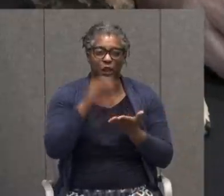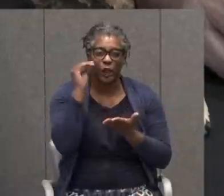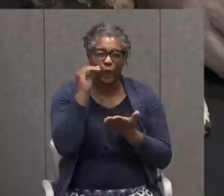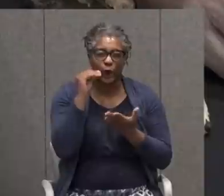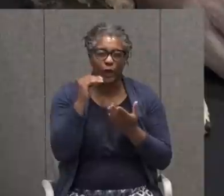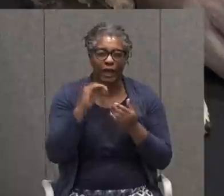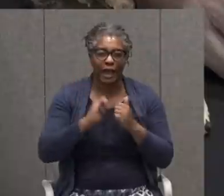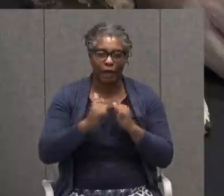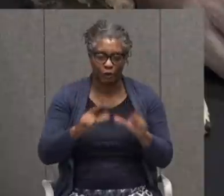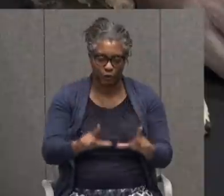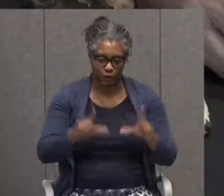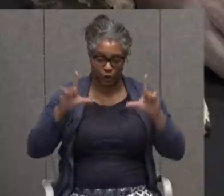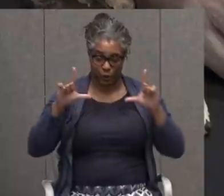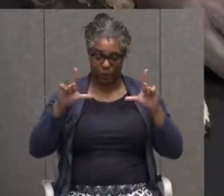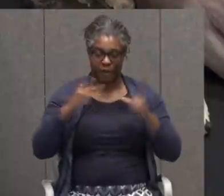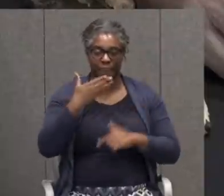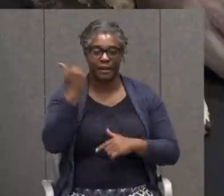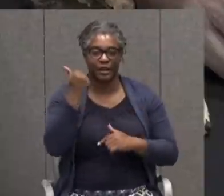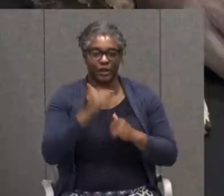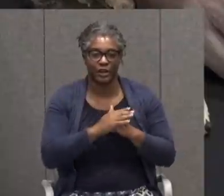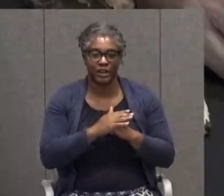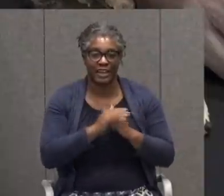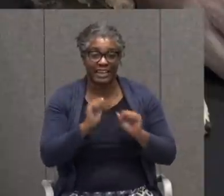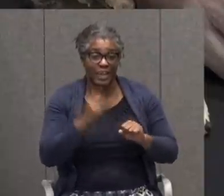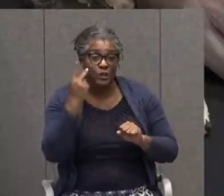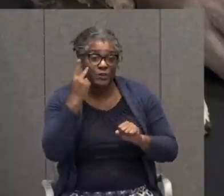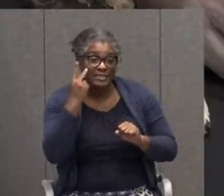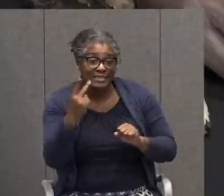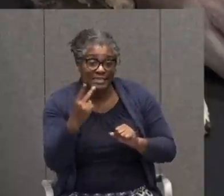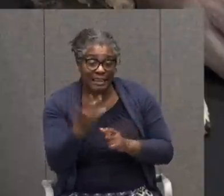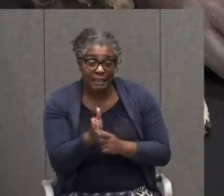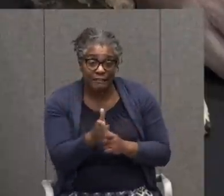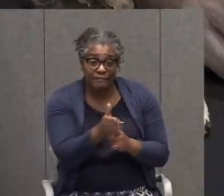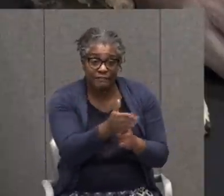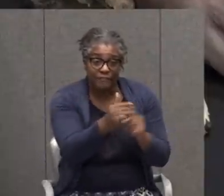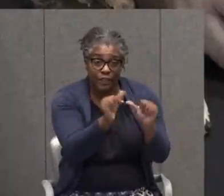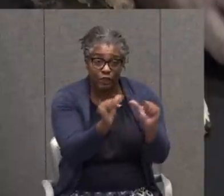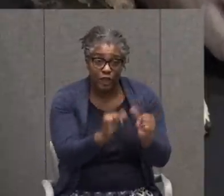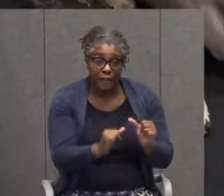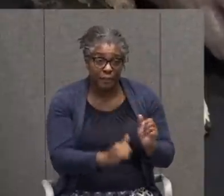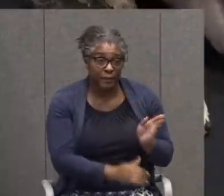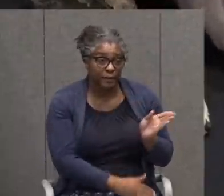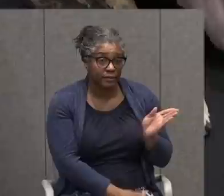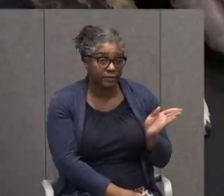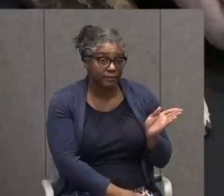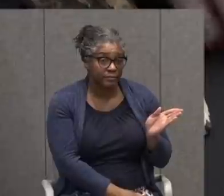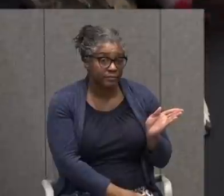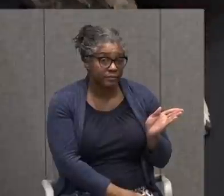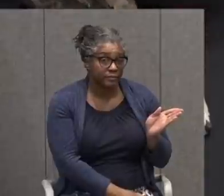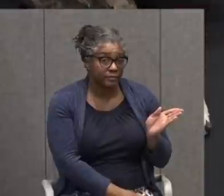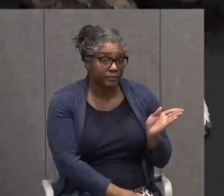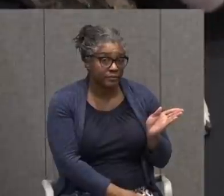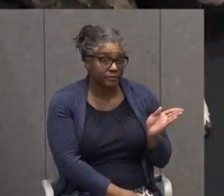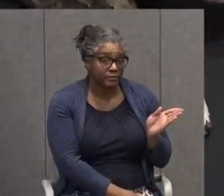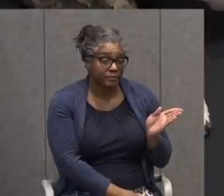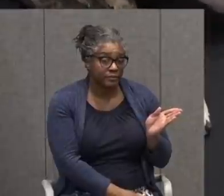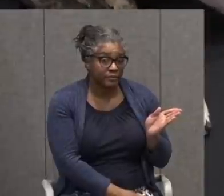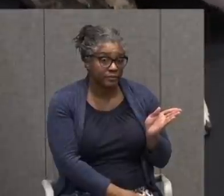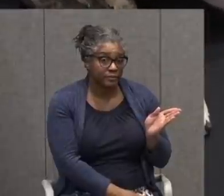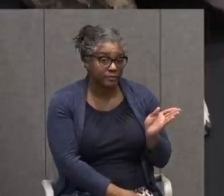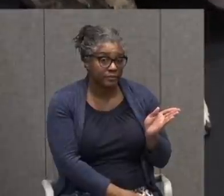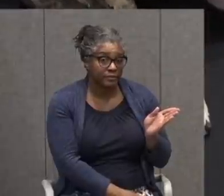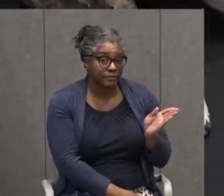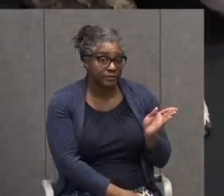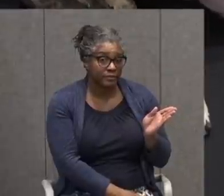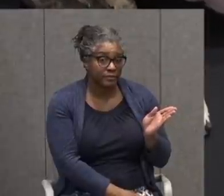can see that this is the shape of a fish. And the actual scales and the bones of the fish